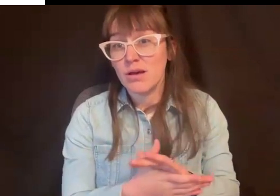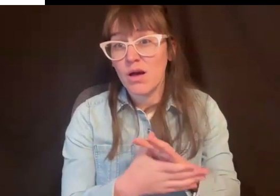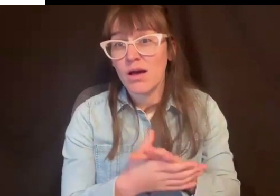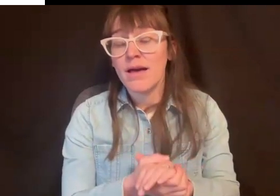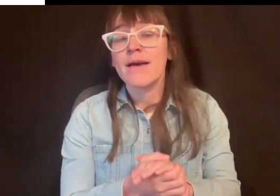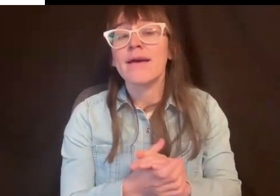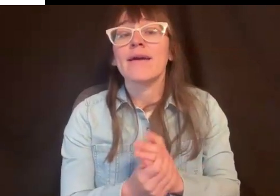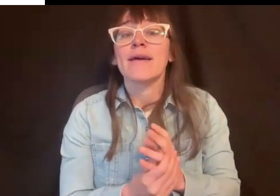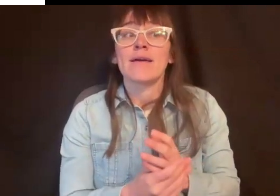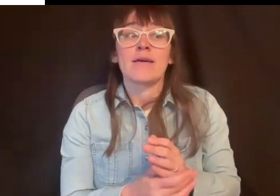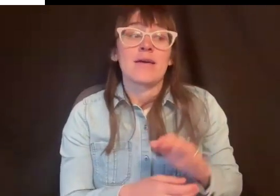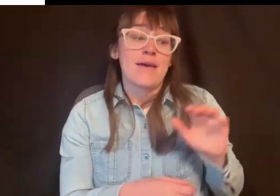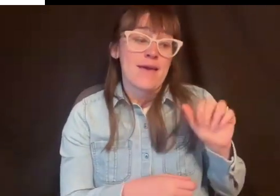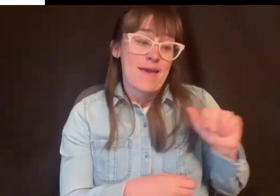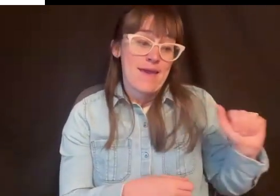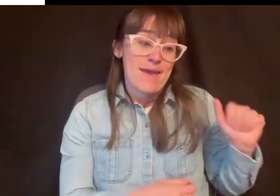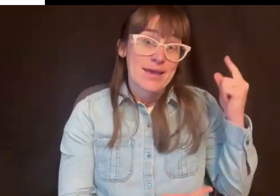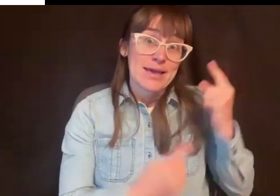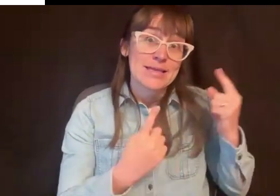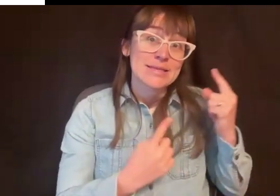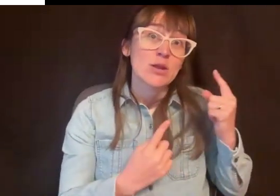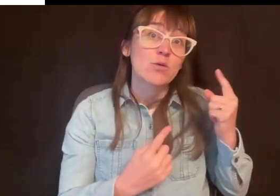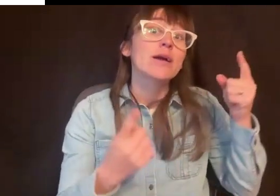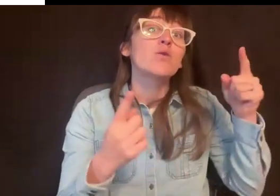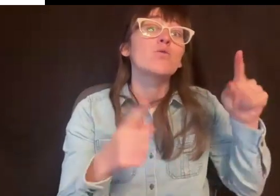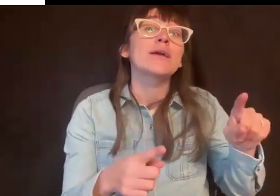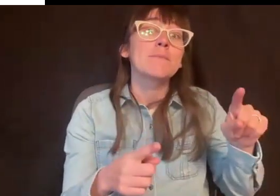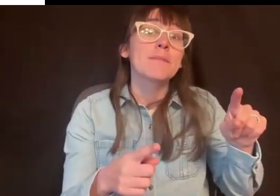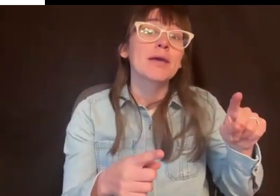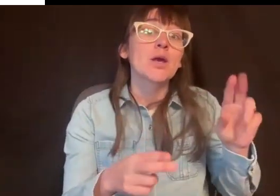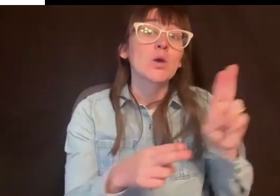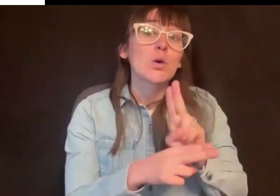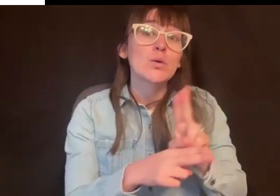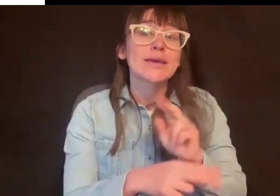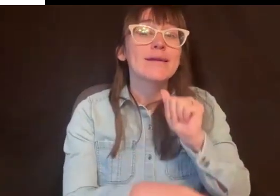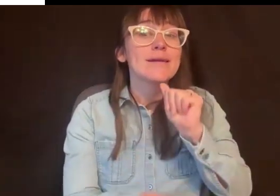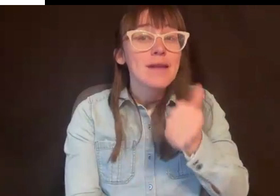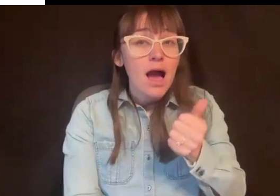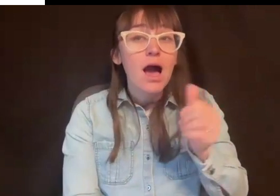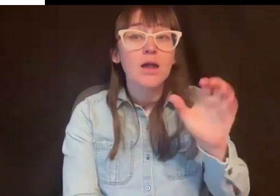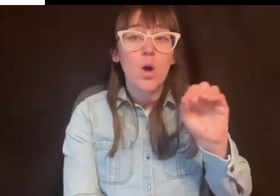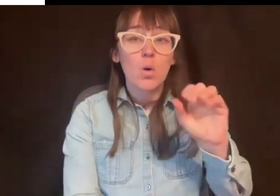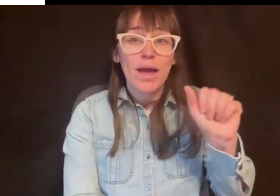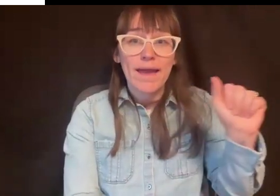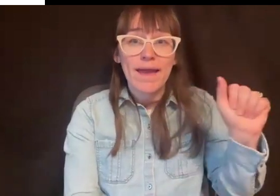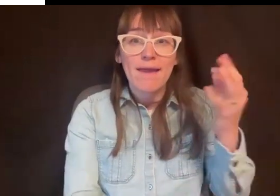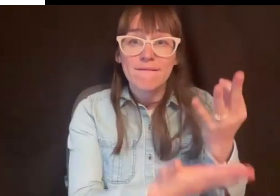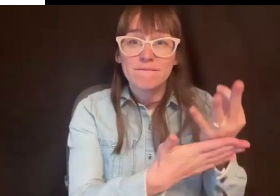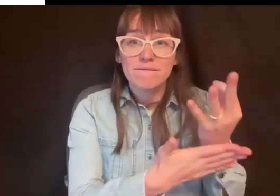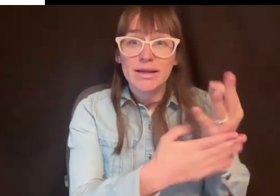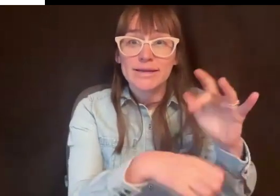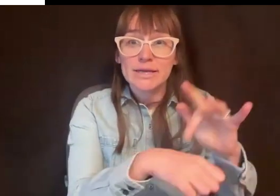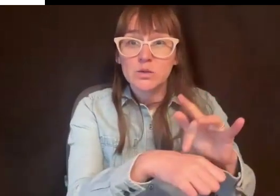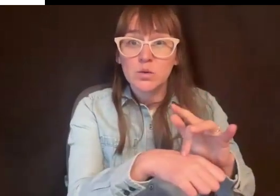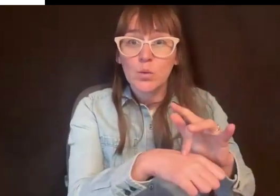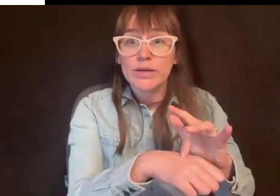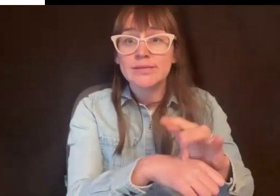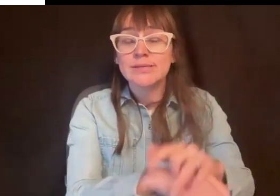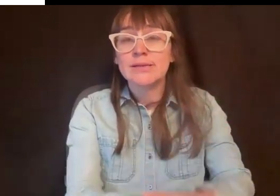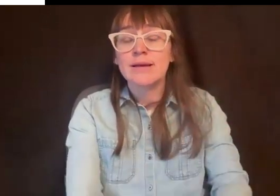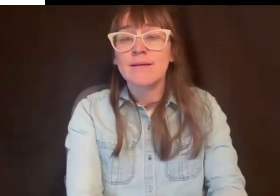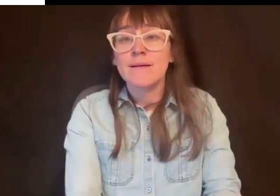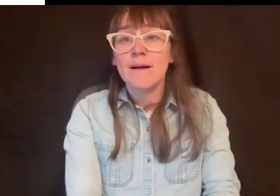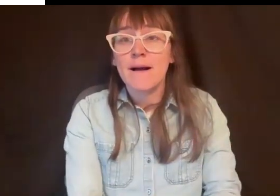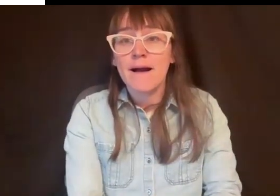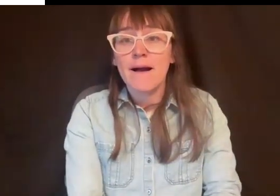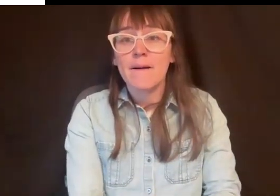AAA is considering an agreement that relies on non-Old Americans Act funding, other than funding that's used for the Old Americans